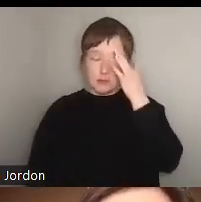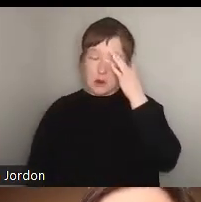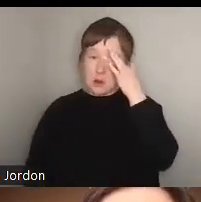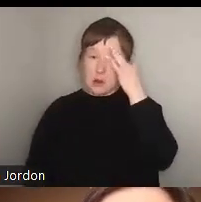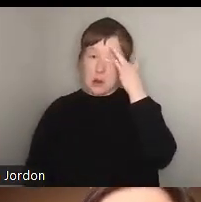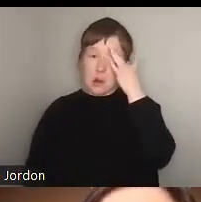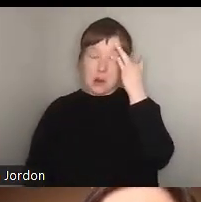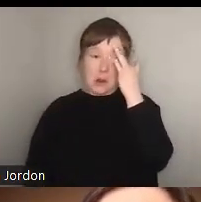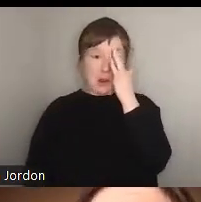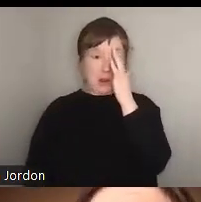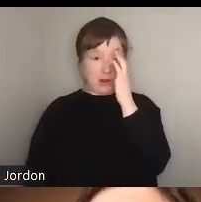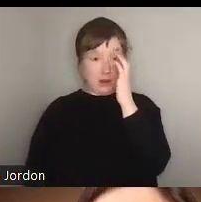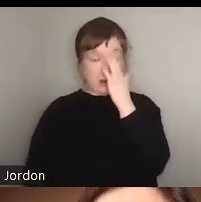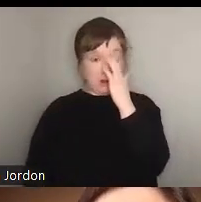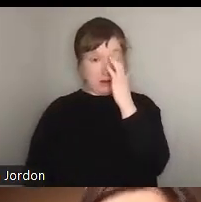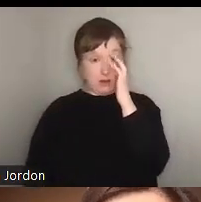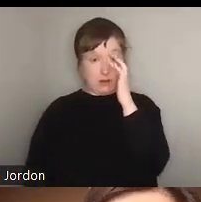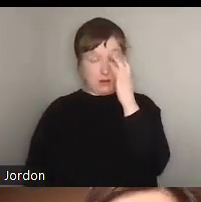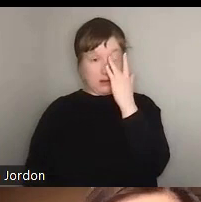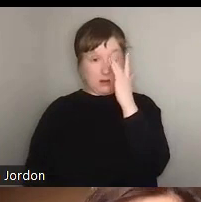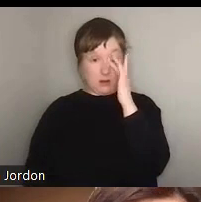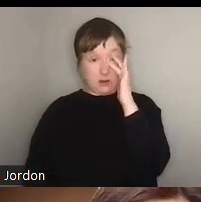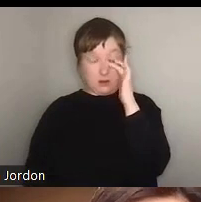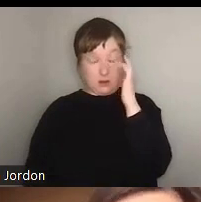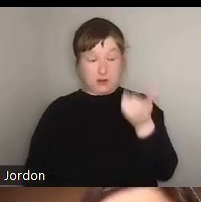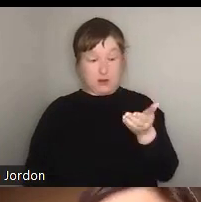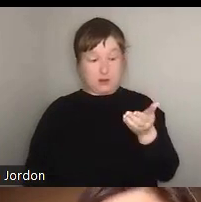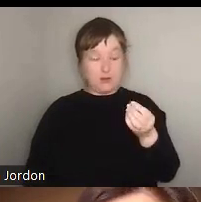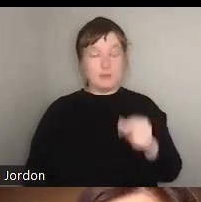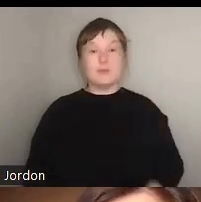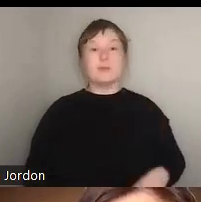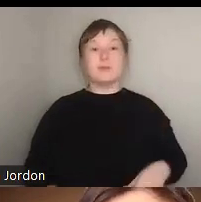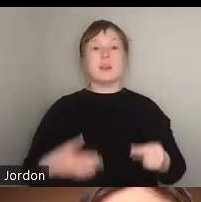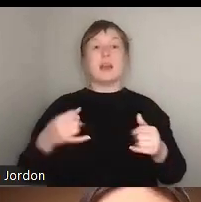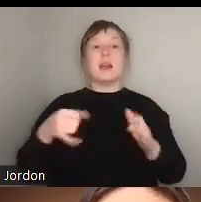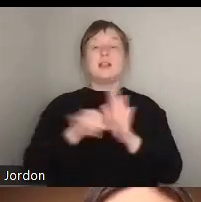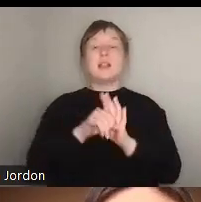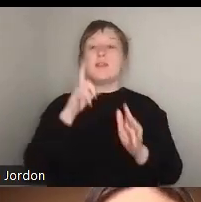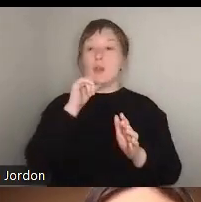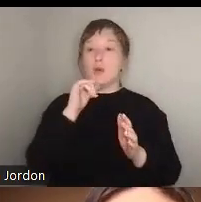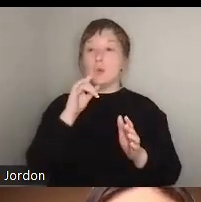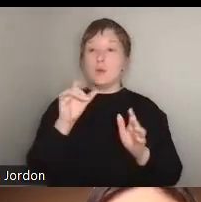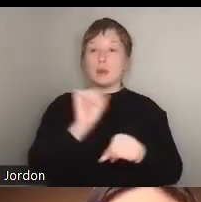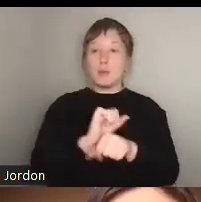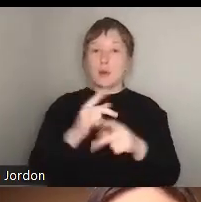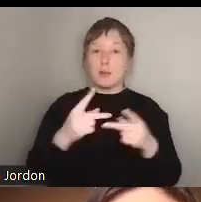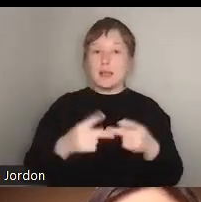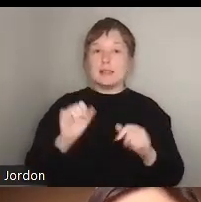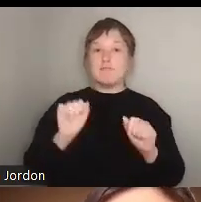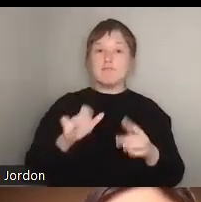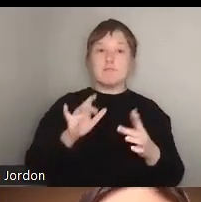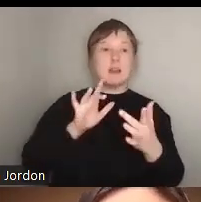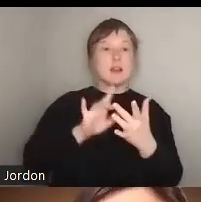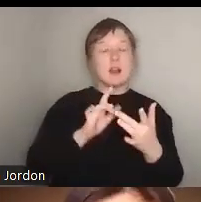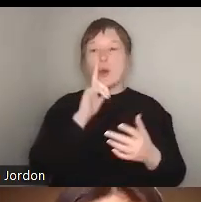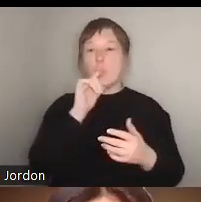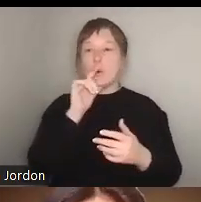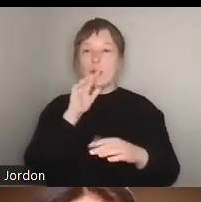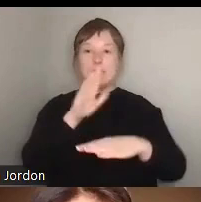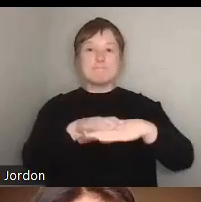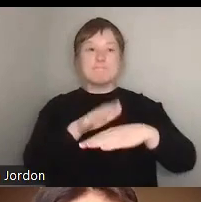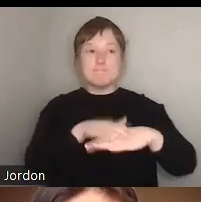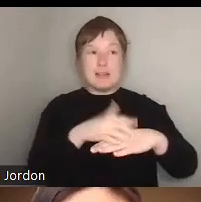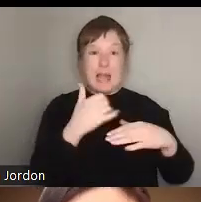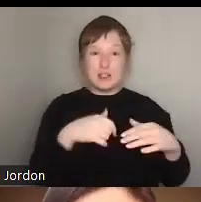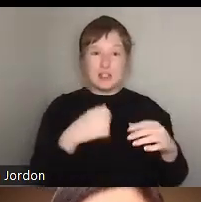Identify who at the workplace they would alert, where they can go for safety, who to contact. So this is essentially just making a safety